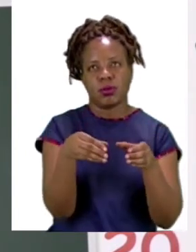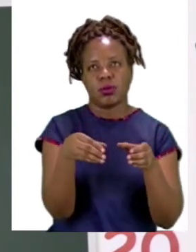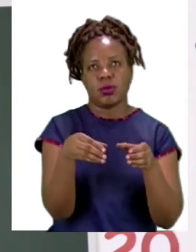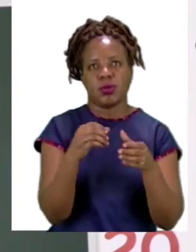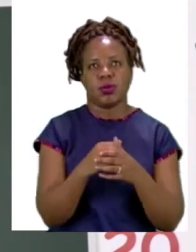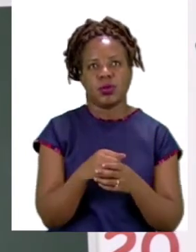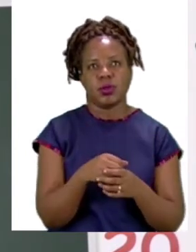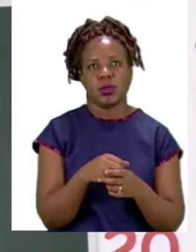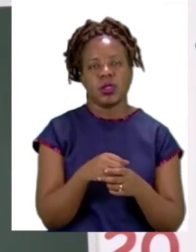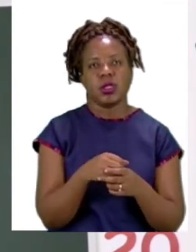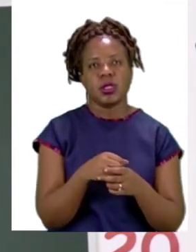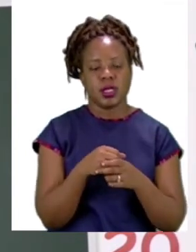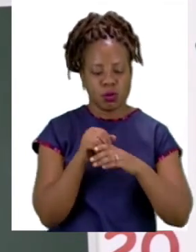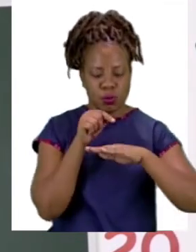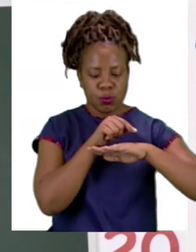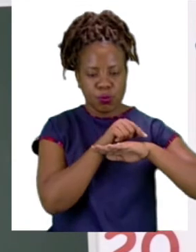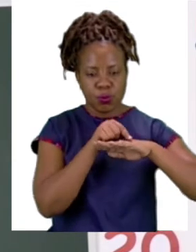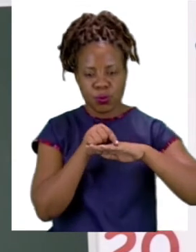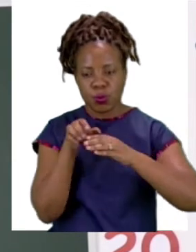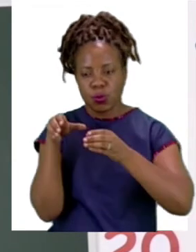it says groups, we will write 3.